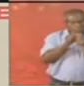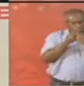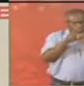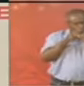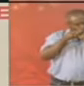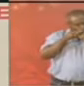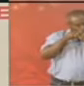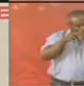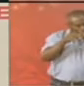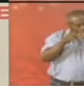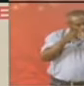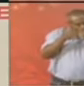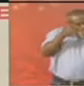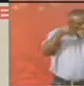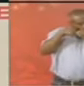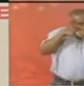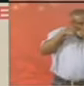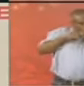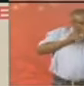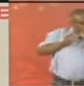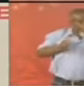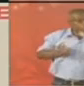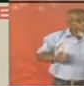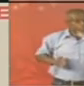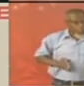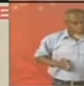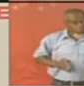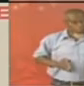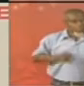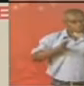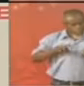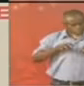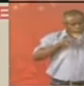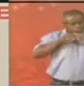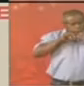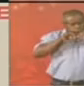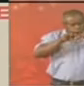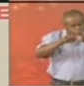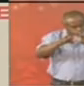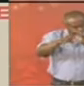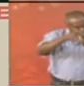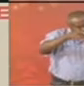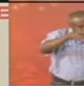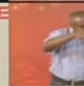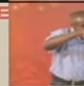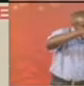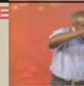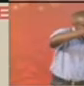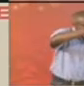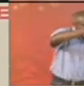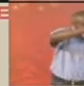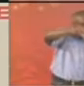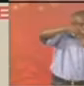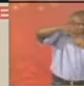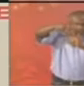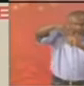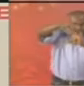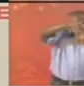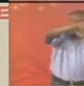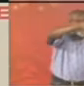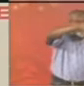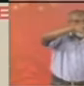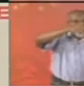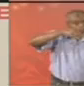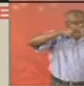to several people just because of the physical setup of the place. So the bars, the